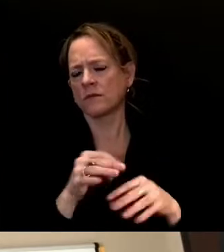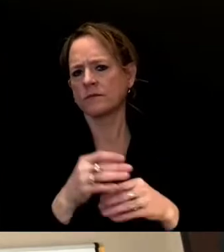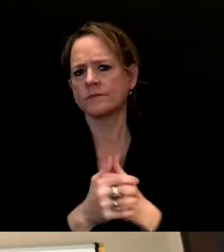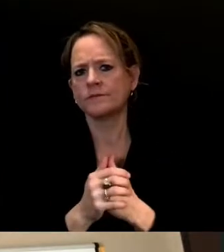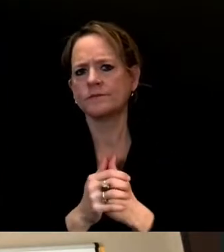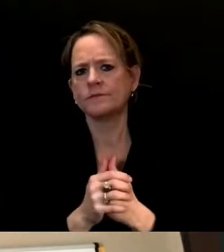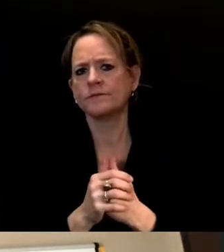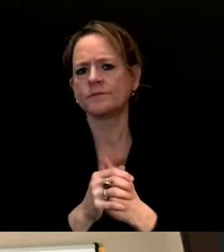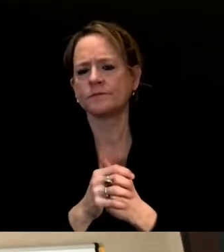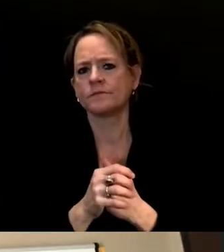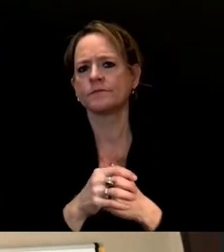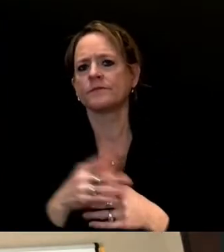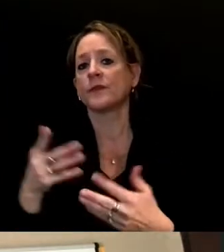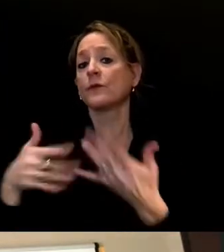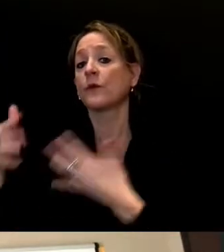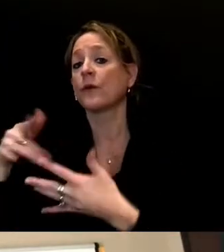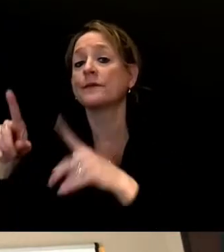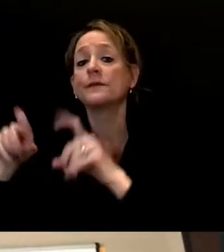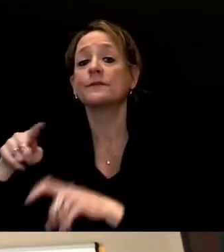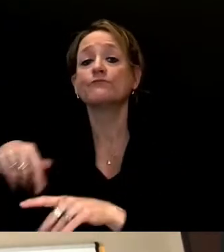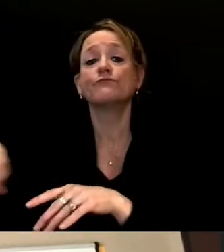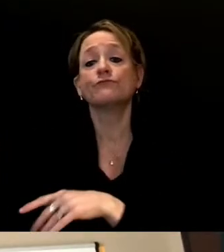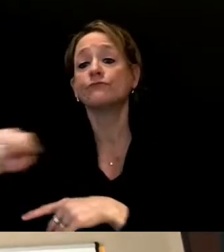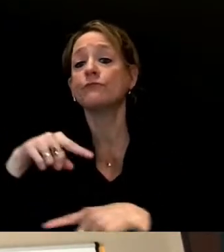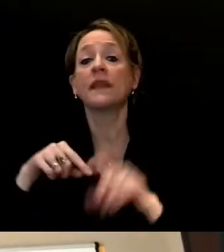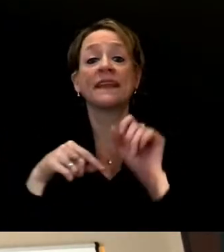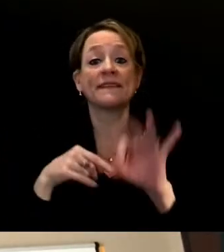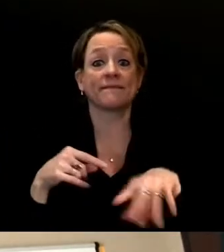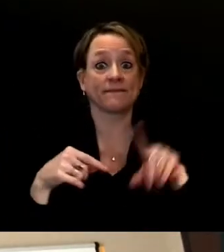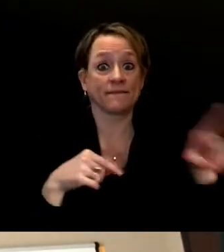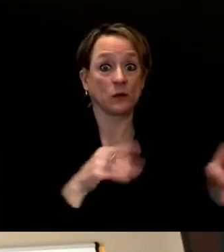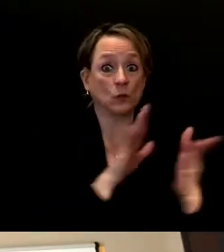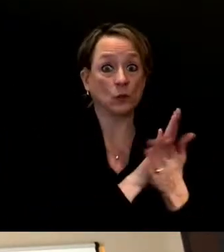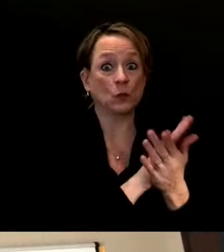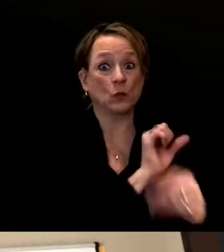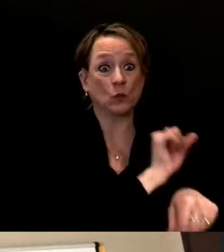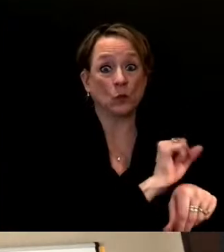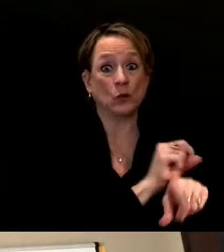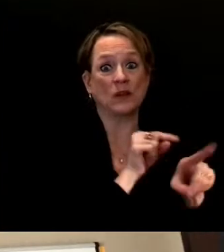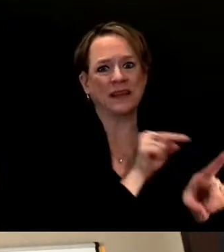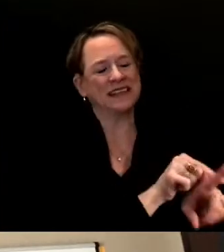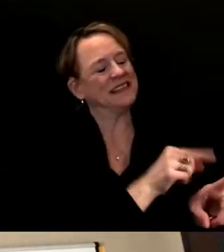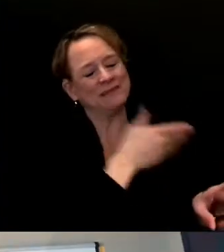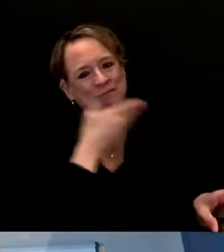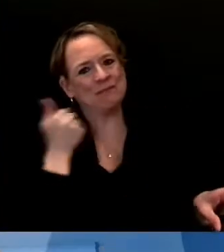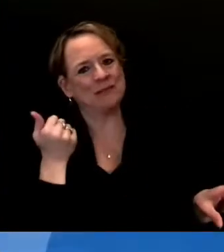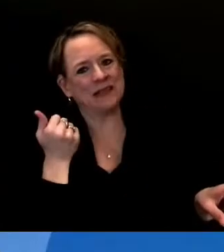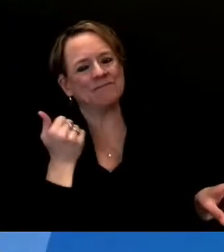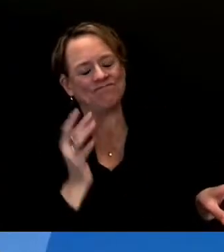home tests for these consequential public health decisions about going back to work.